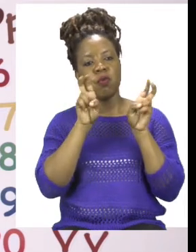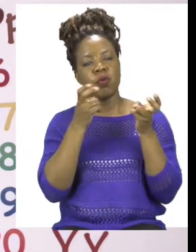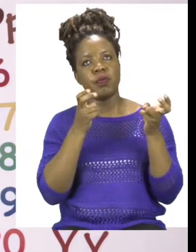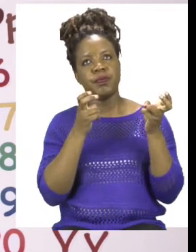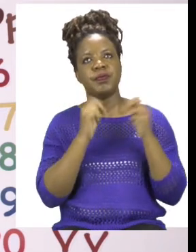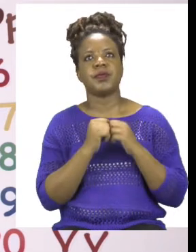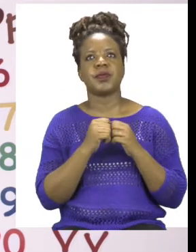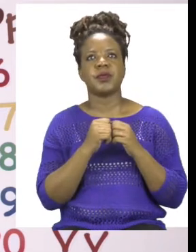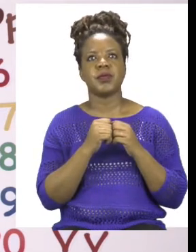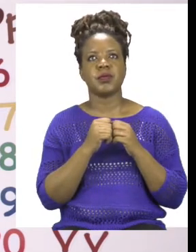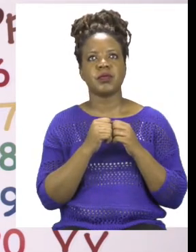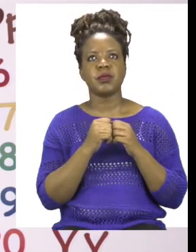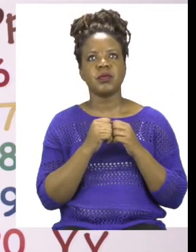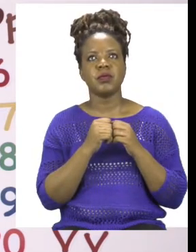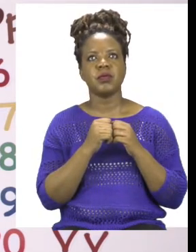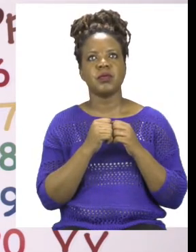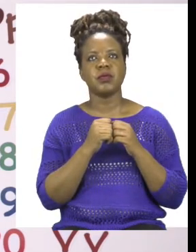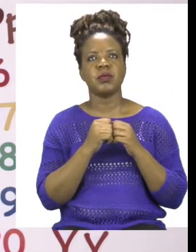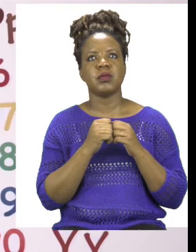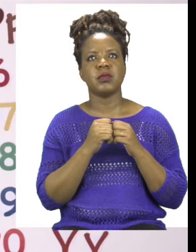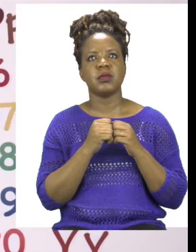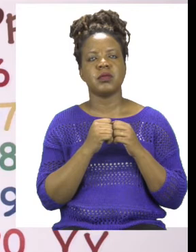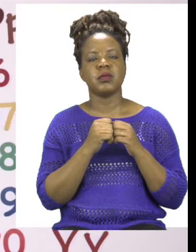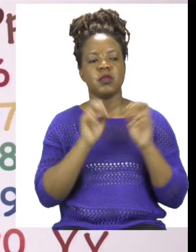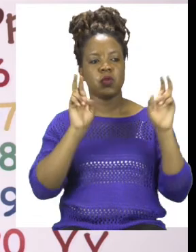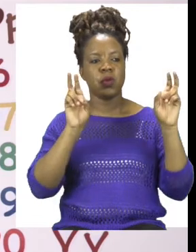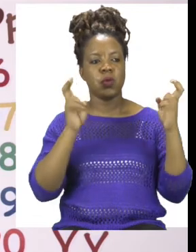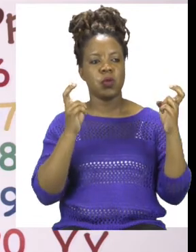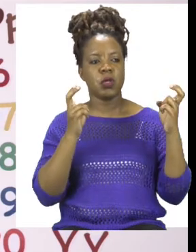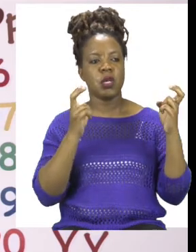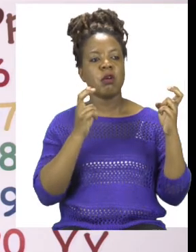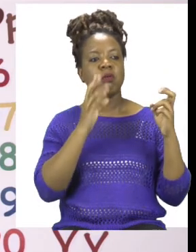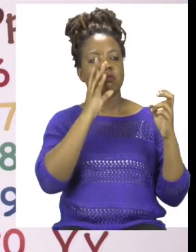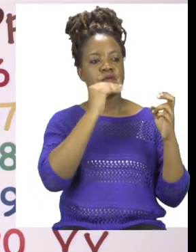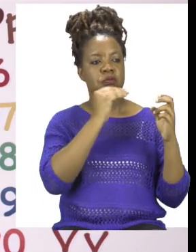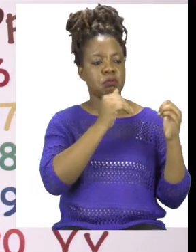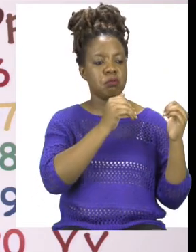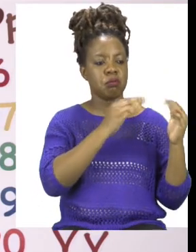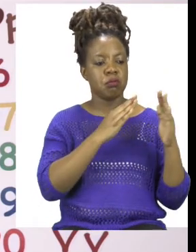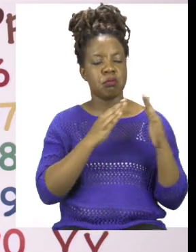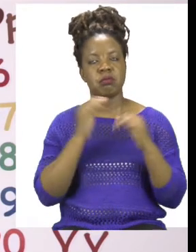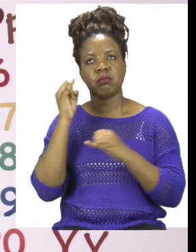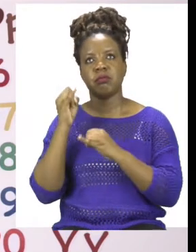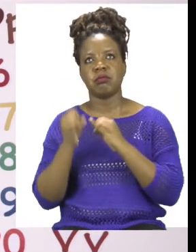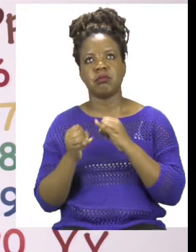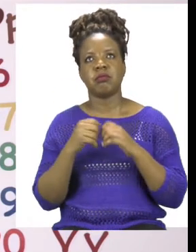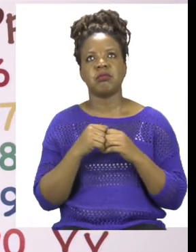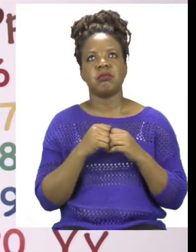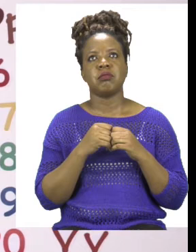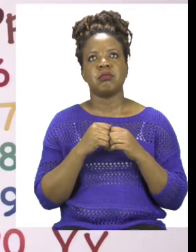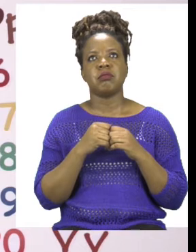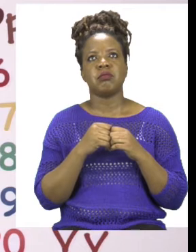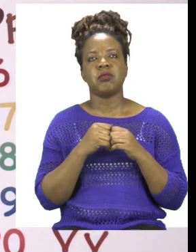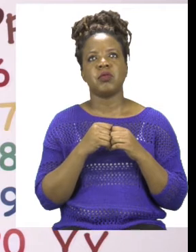the beginning to the end of the inverted commas. So you can see that it says Haley said,